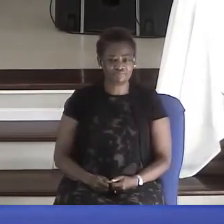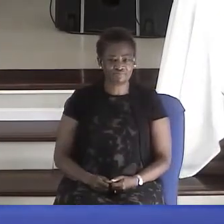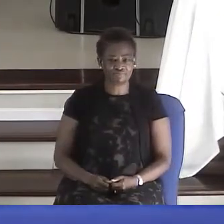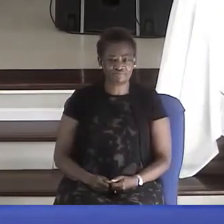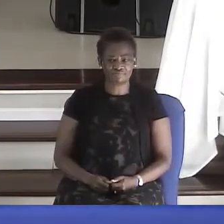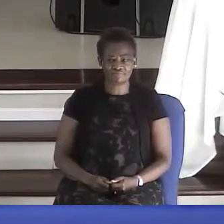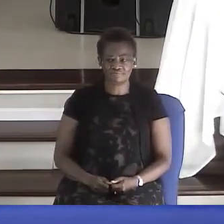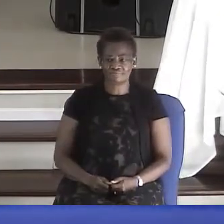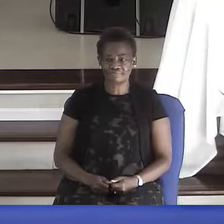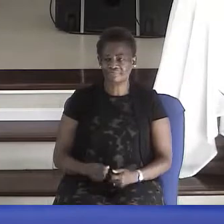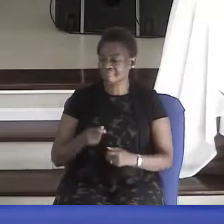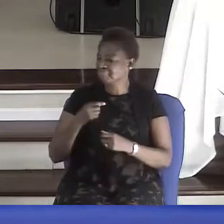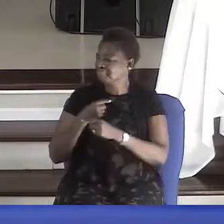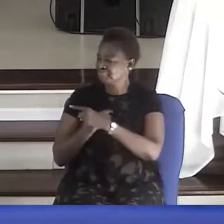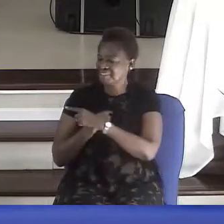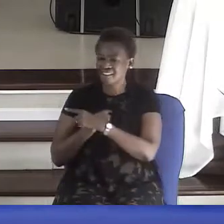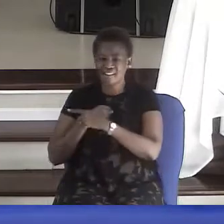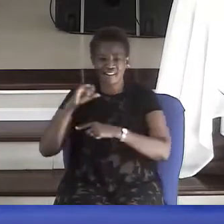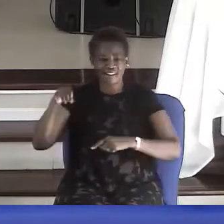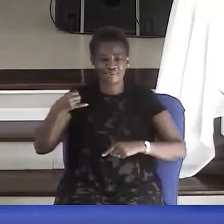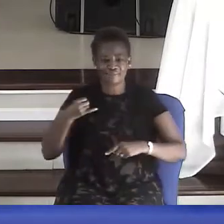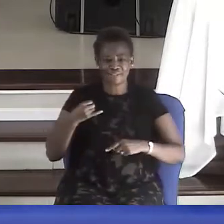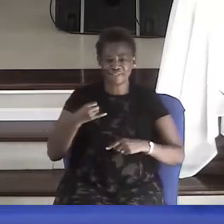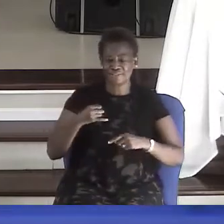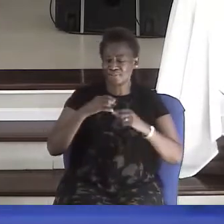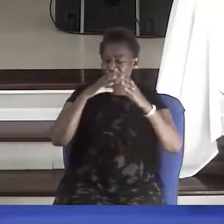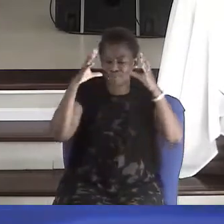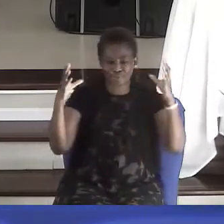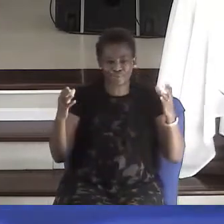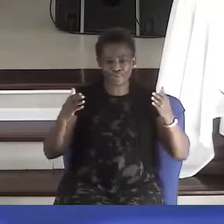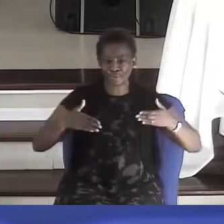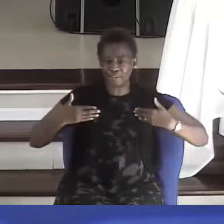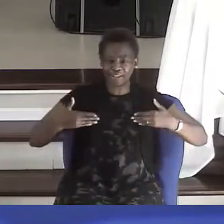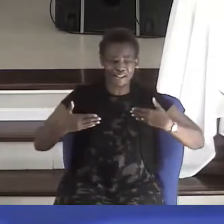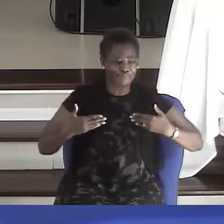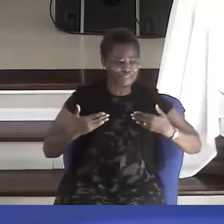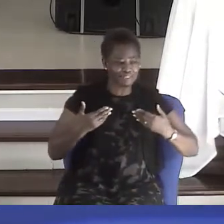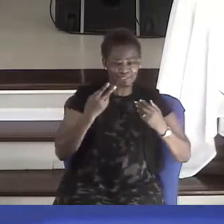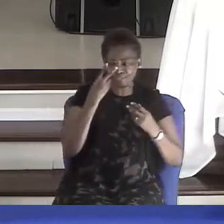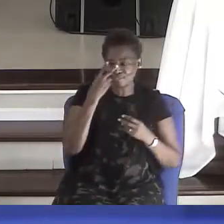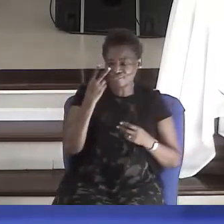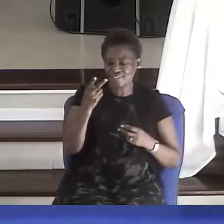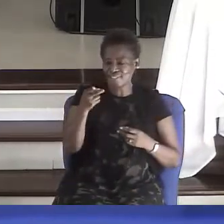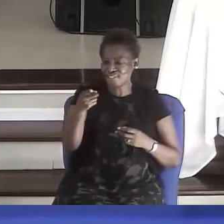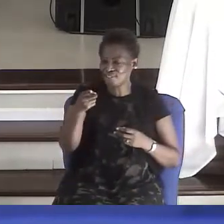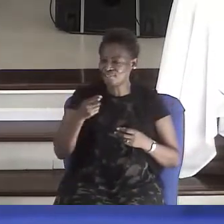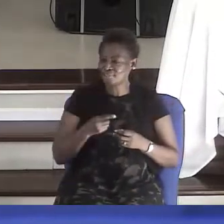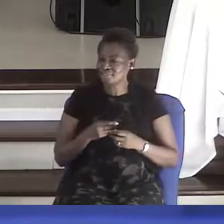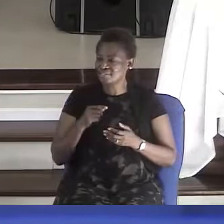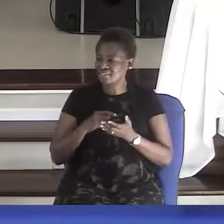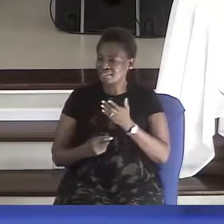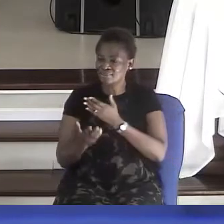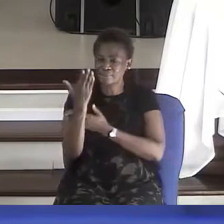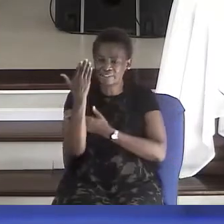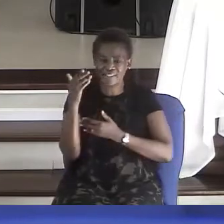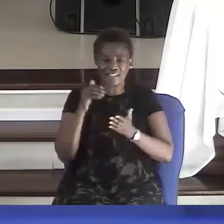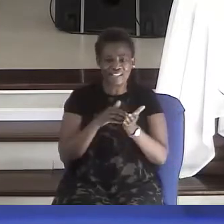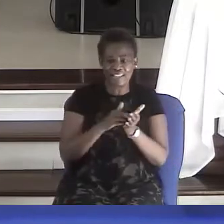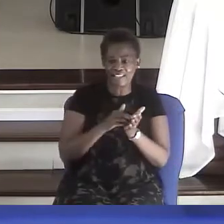So I'm just so happy to see the faces this morning. And again, we want to apologize to the public